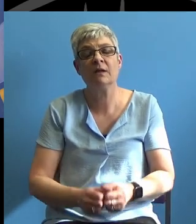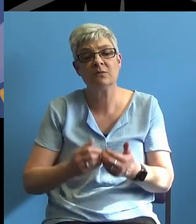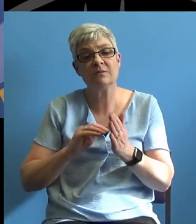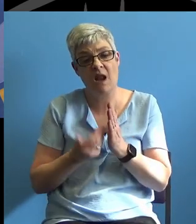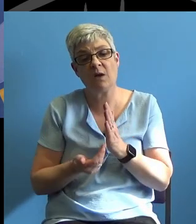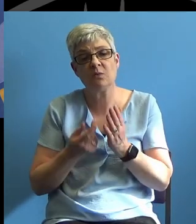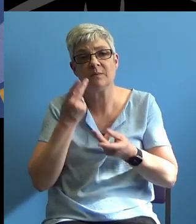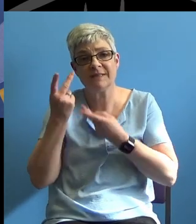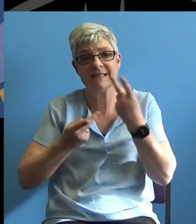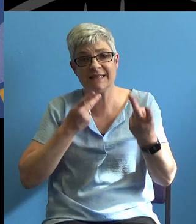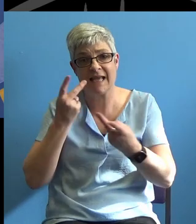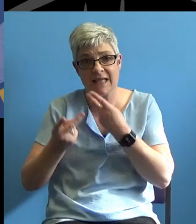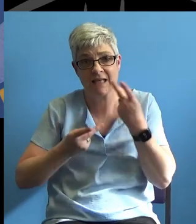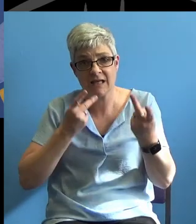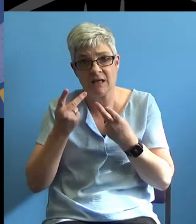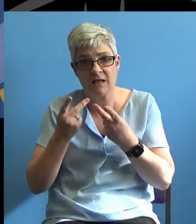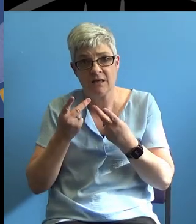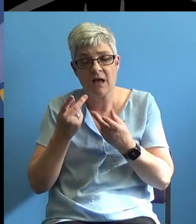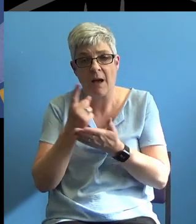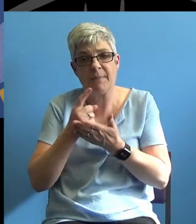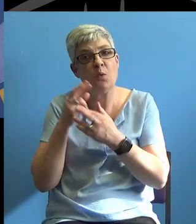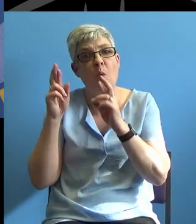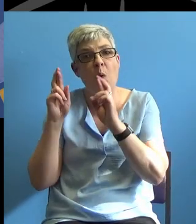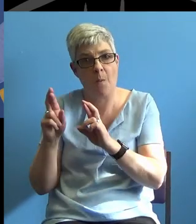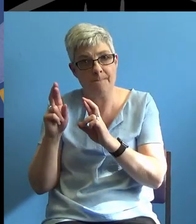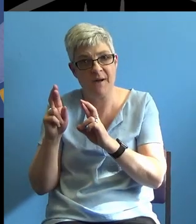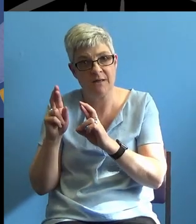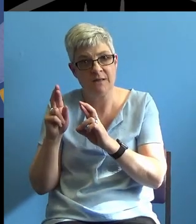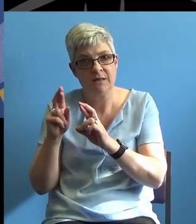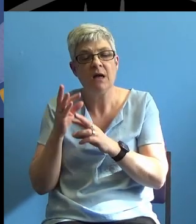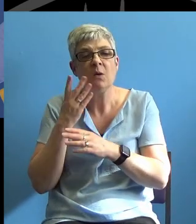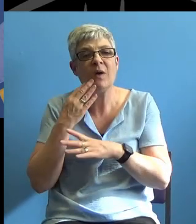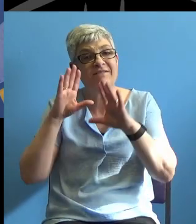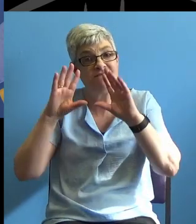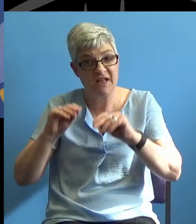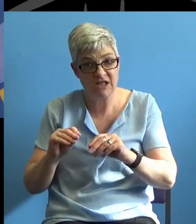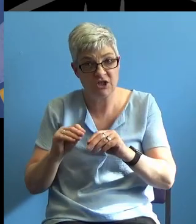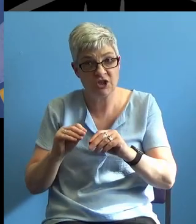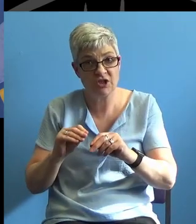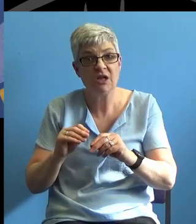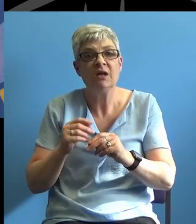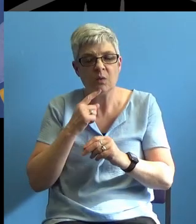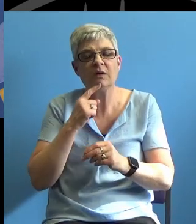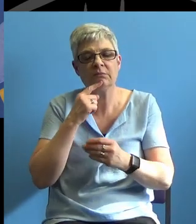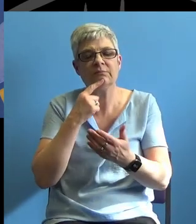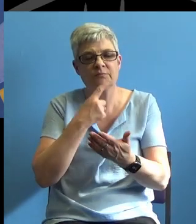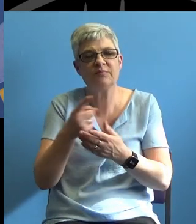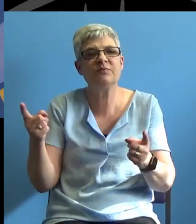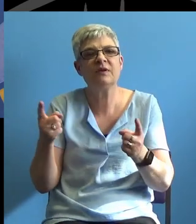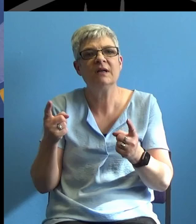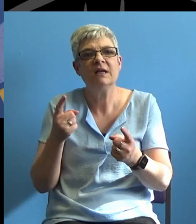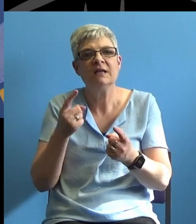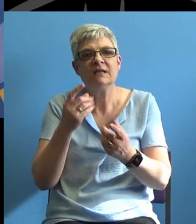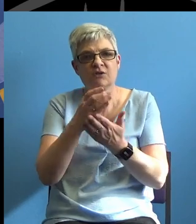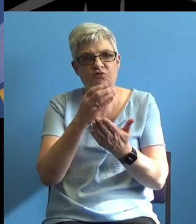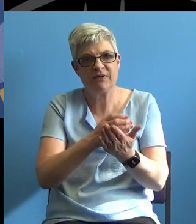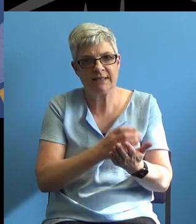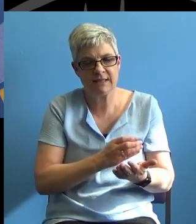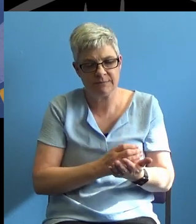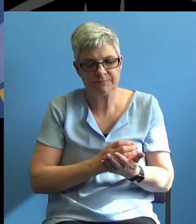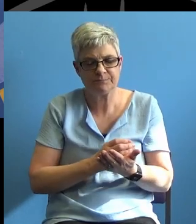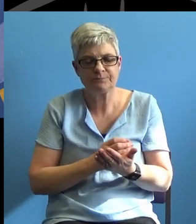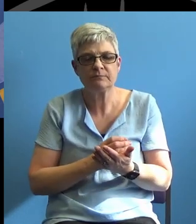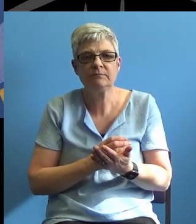Going to sing a hymn in a moment about hope, and after we have done so, we confess our faith together in the words of the Apostles'